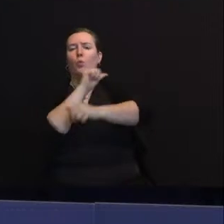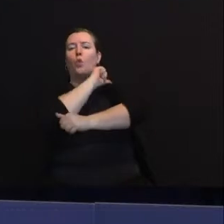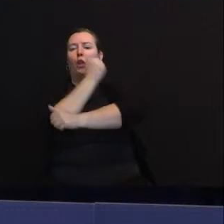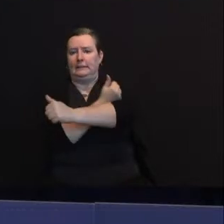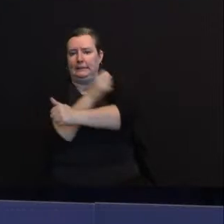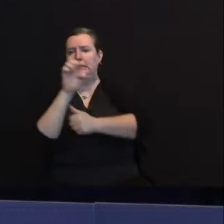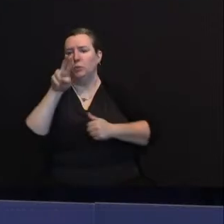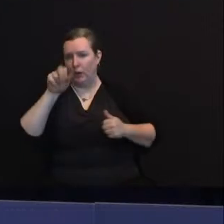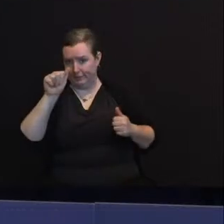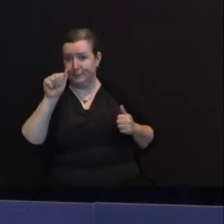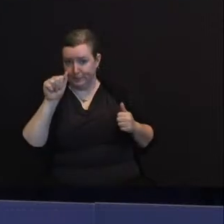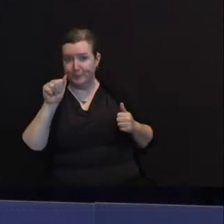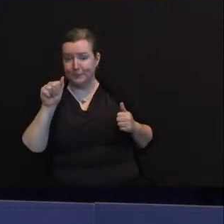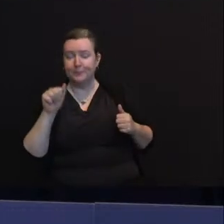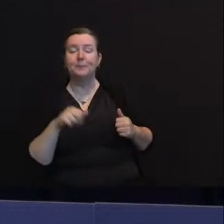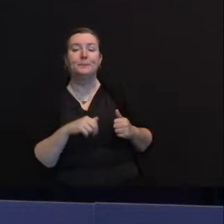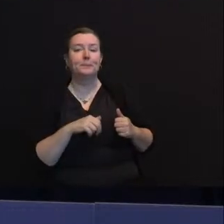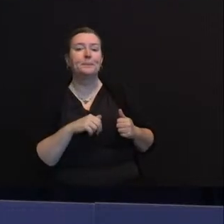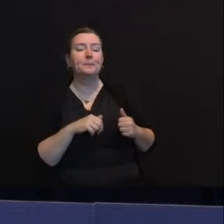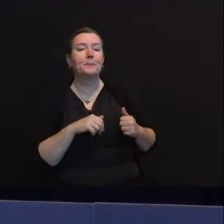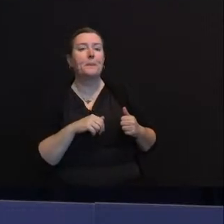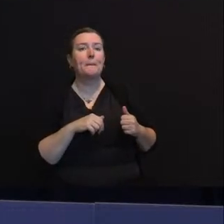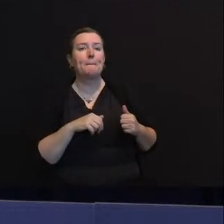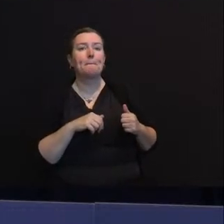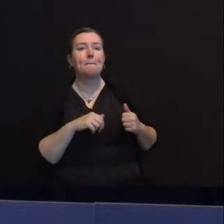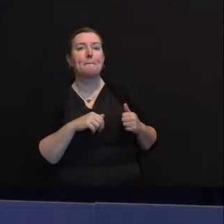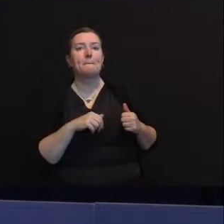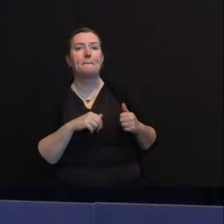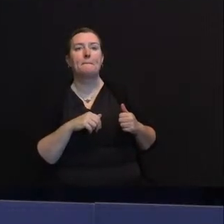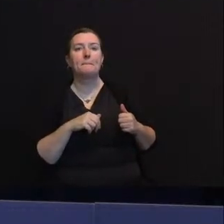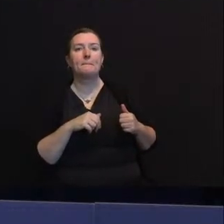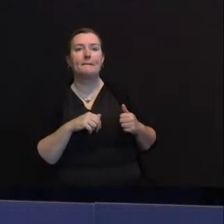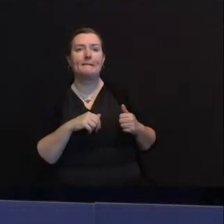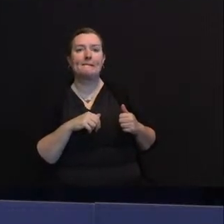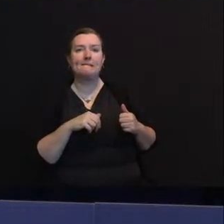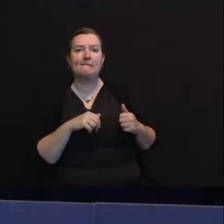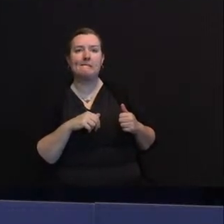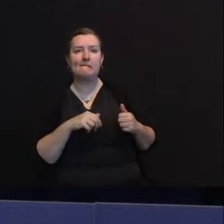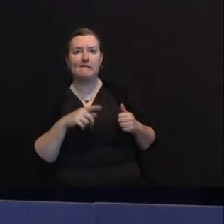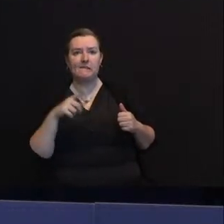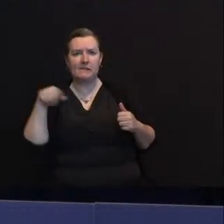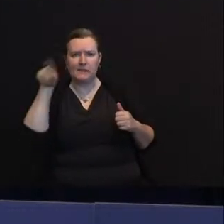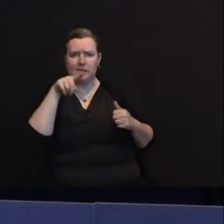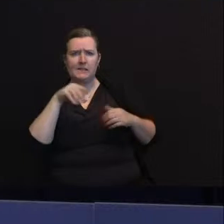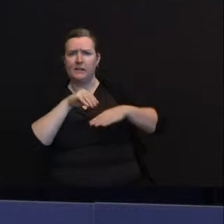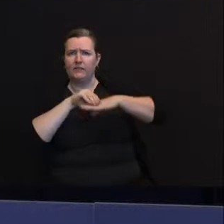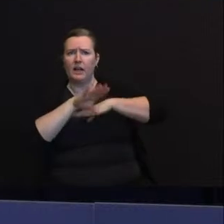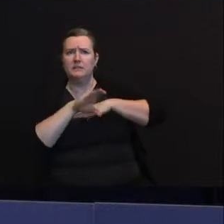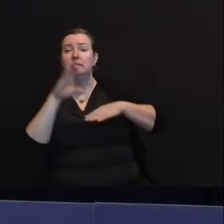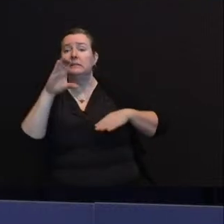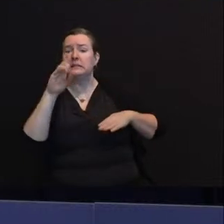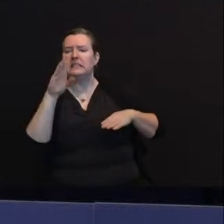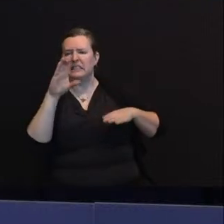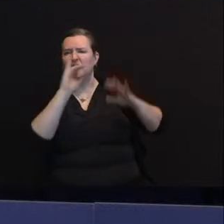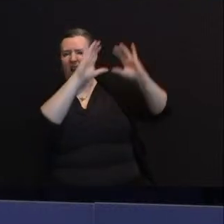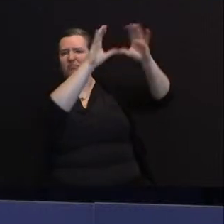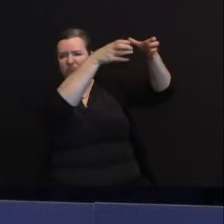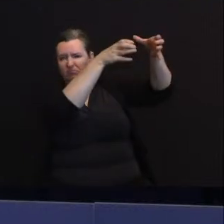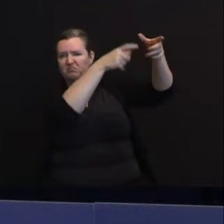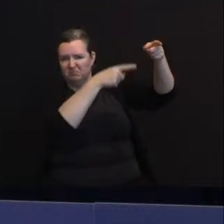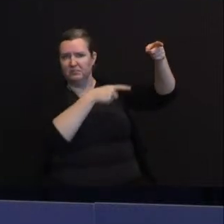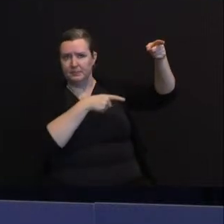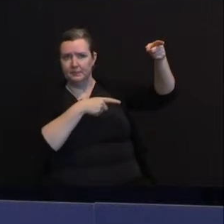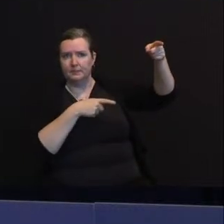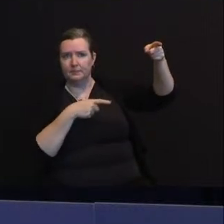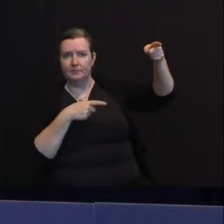Immunization Practices, known as ACIP, which advises the CDC, will also make recommendations to the CDC,